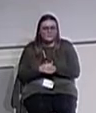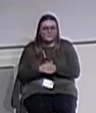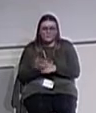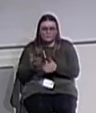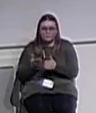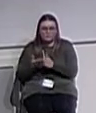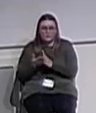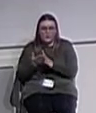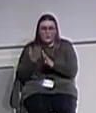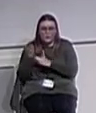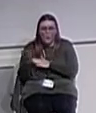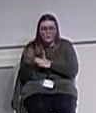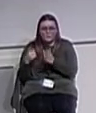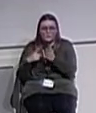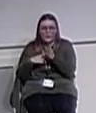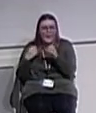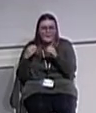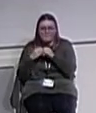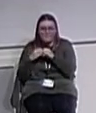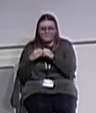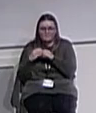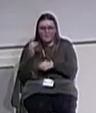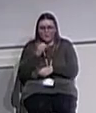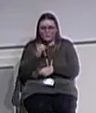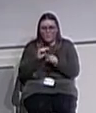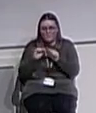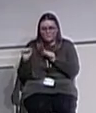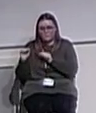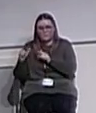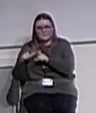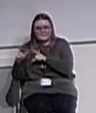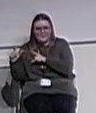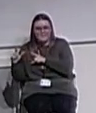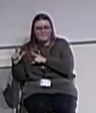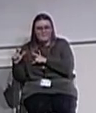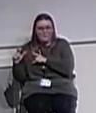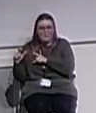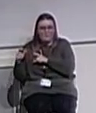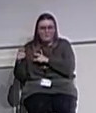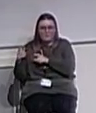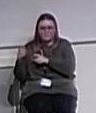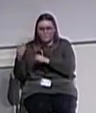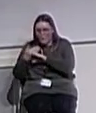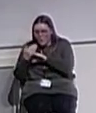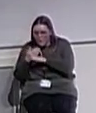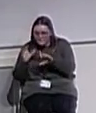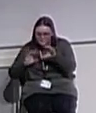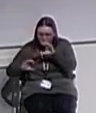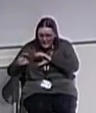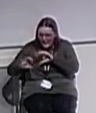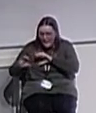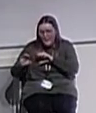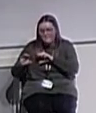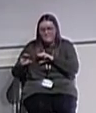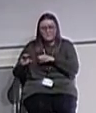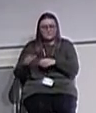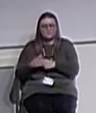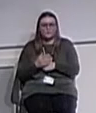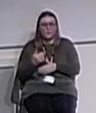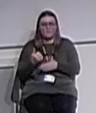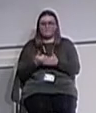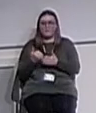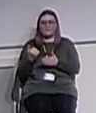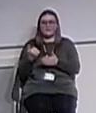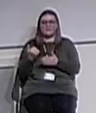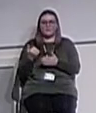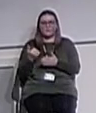from October until April. So they have a really good time in the lab. It's very, very good if you're thinking of